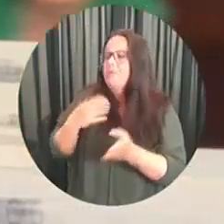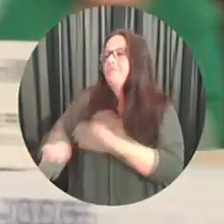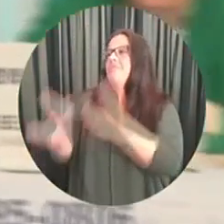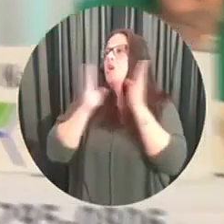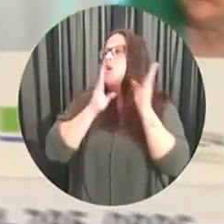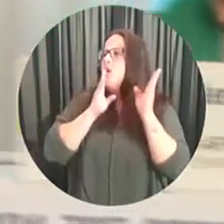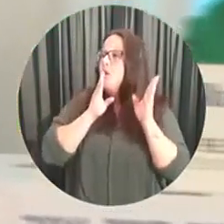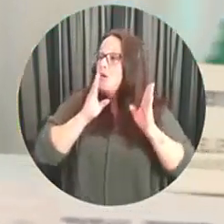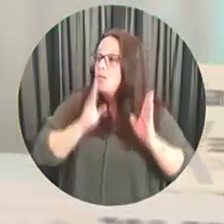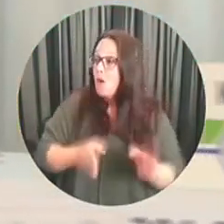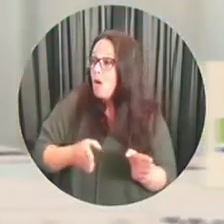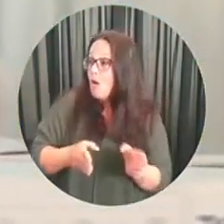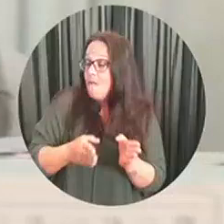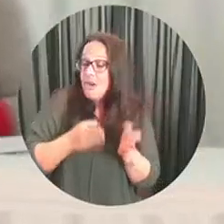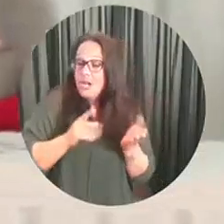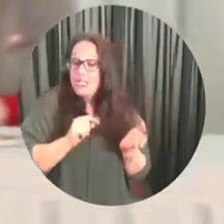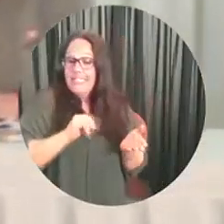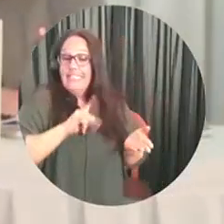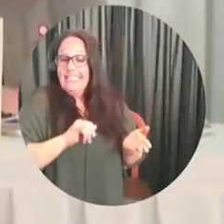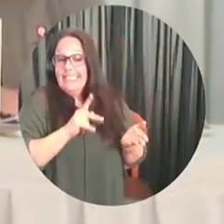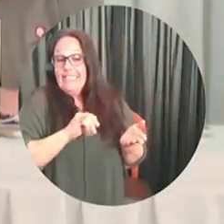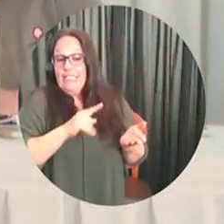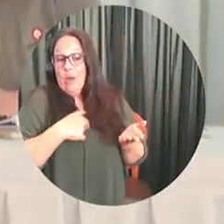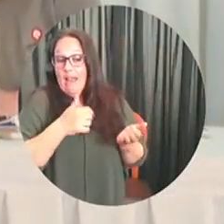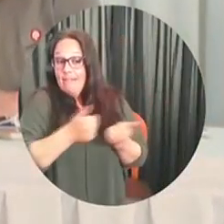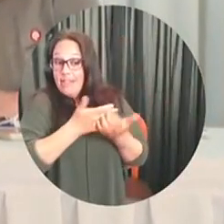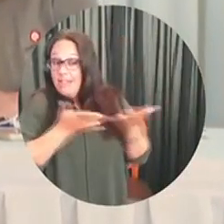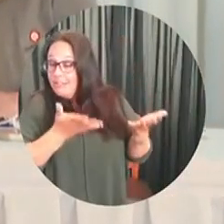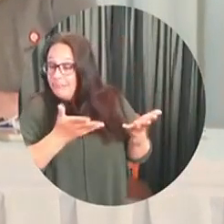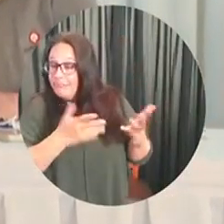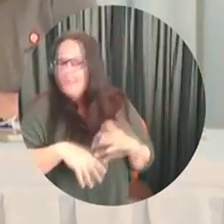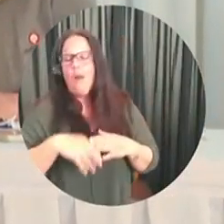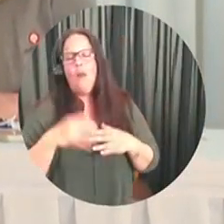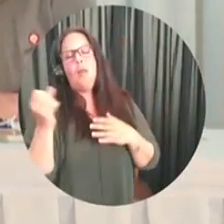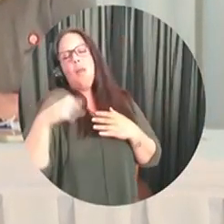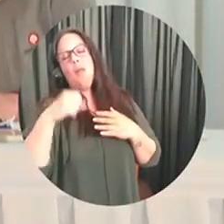do you have any new pledges? Yes.